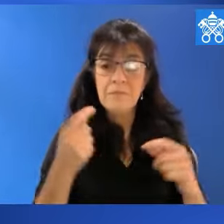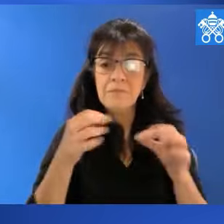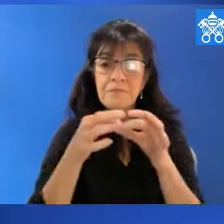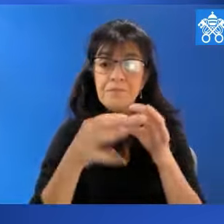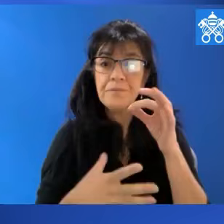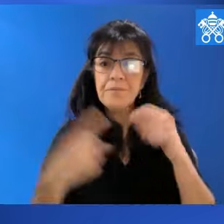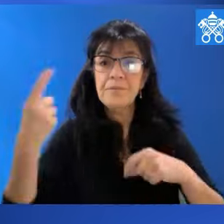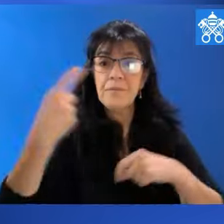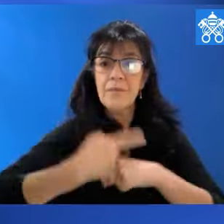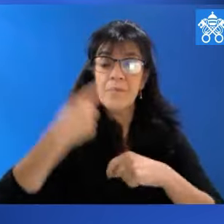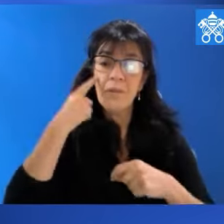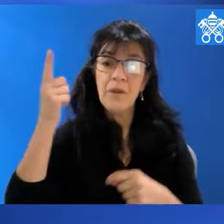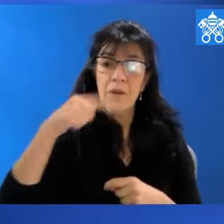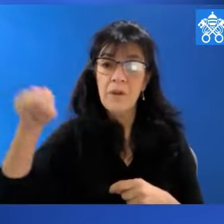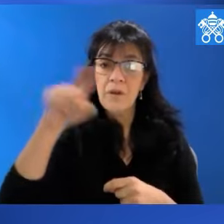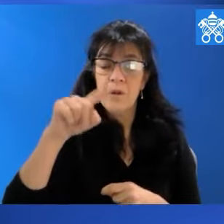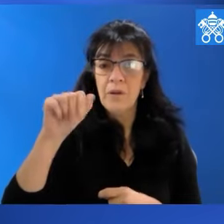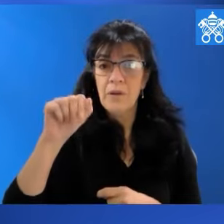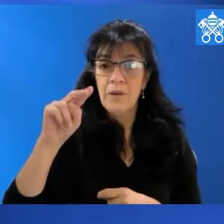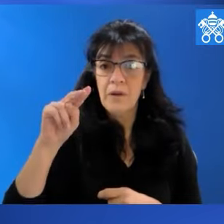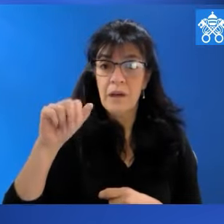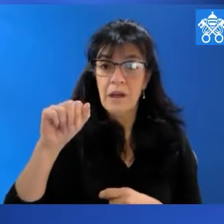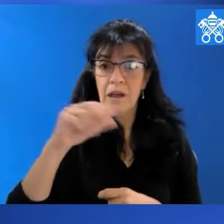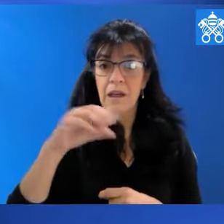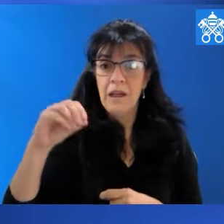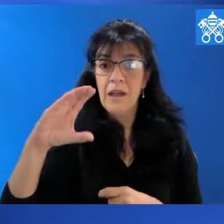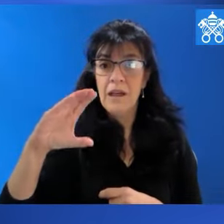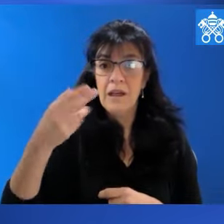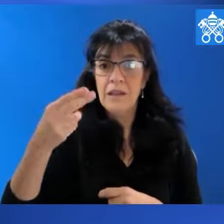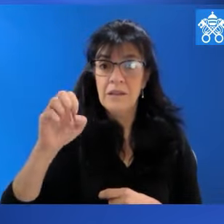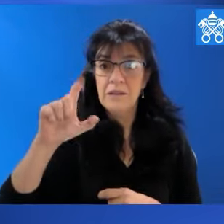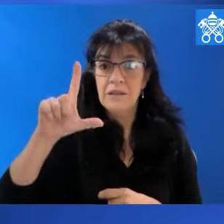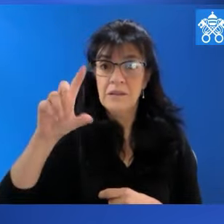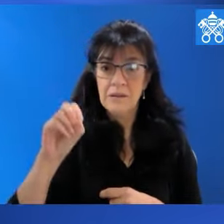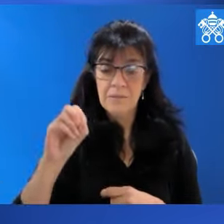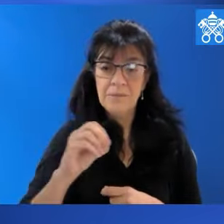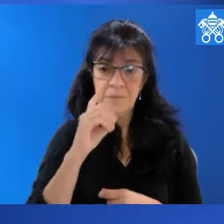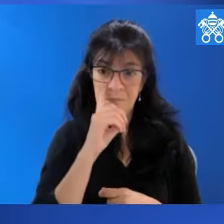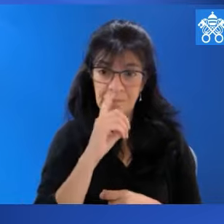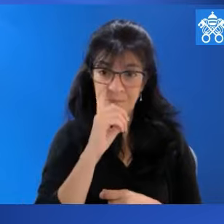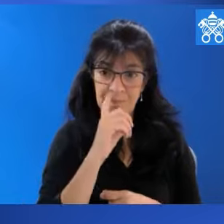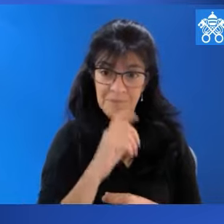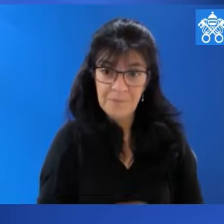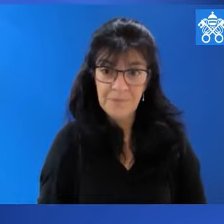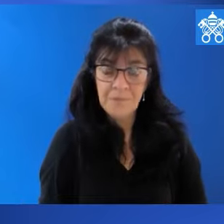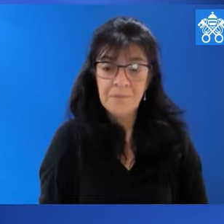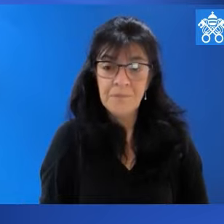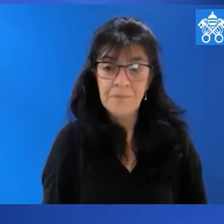TV, Shalom World Television, Salt and Light TV, Atmadashan TV,